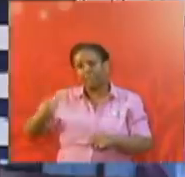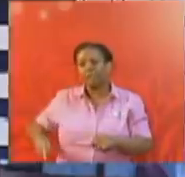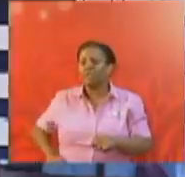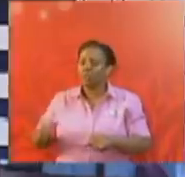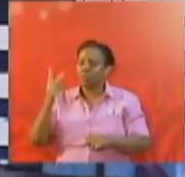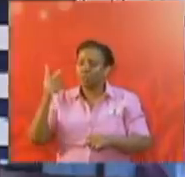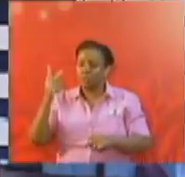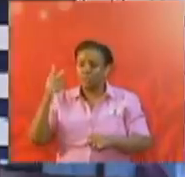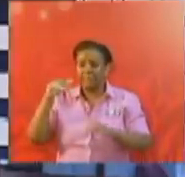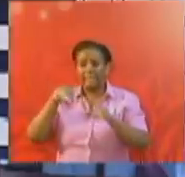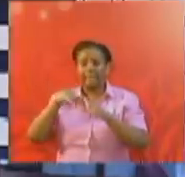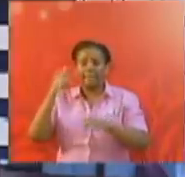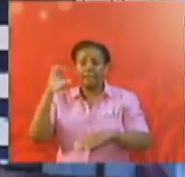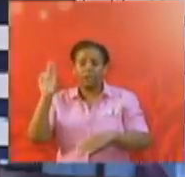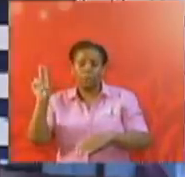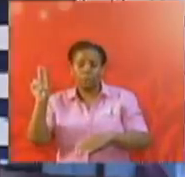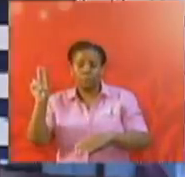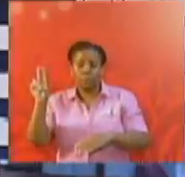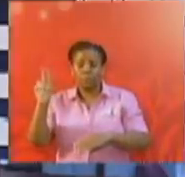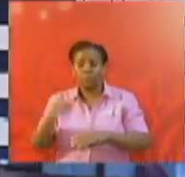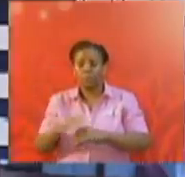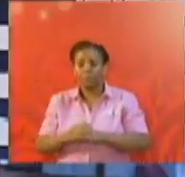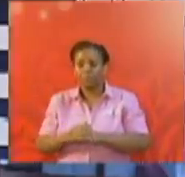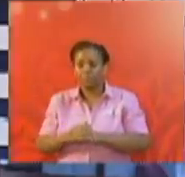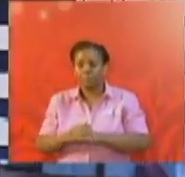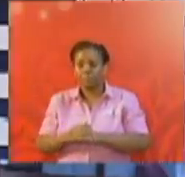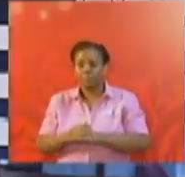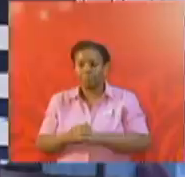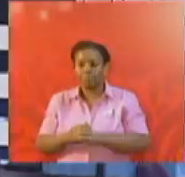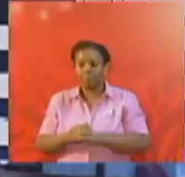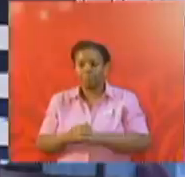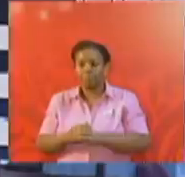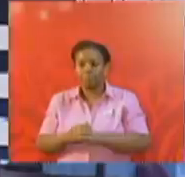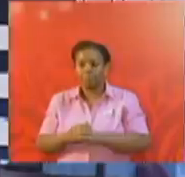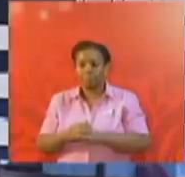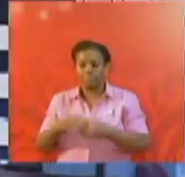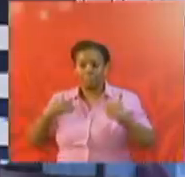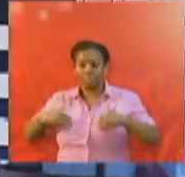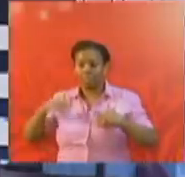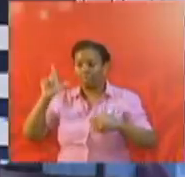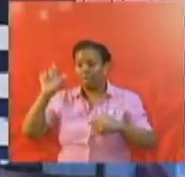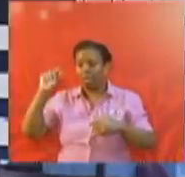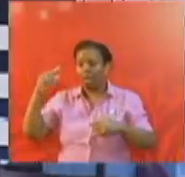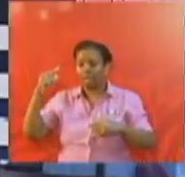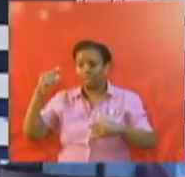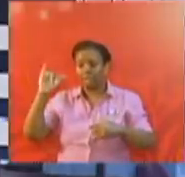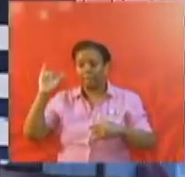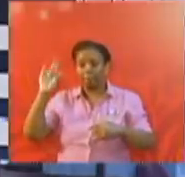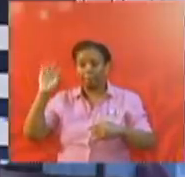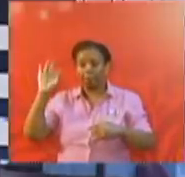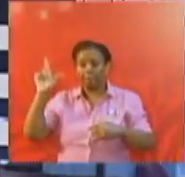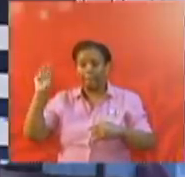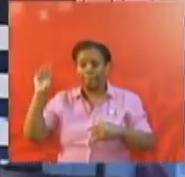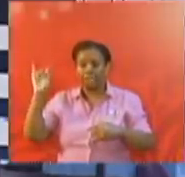ICU are the ARDS, adult respiratory distress syndrome, the lung inflammation, and two, there seems to be a rising trend of